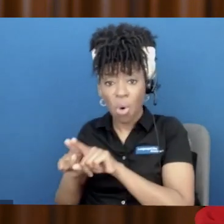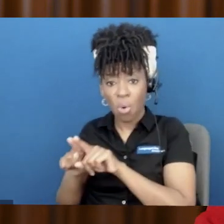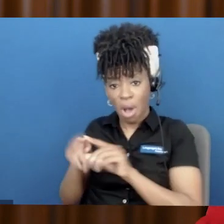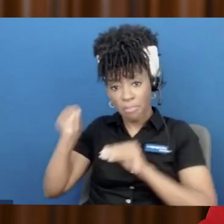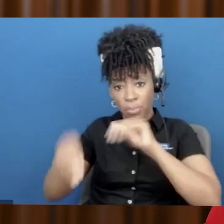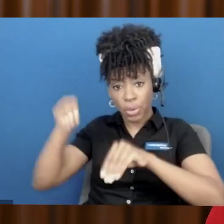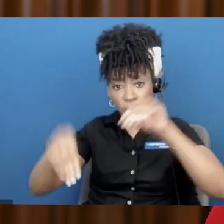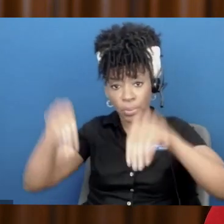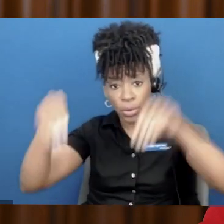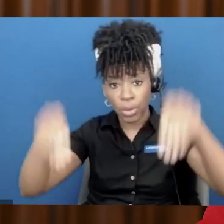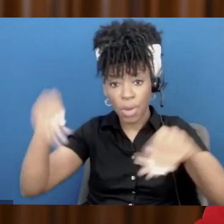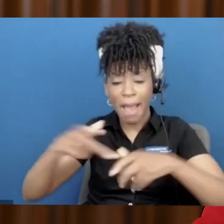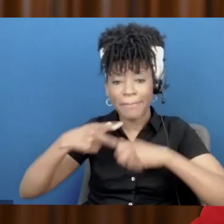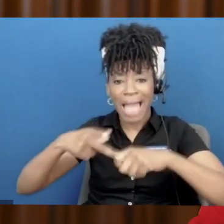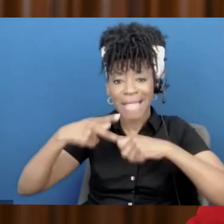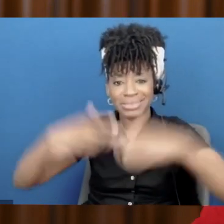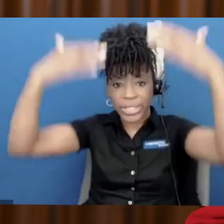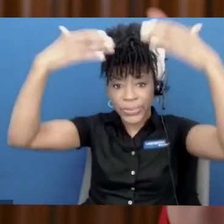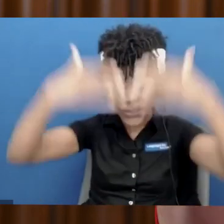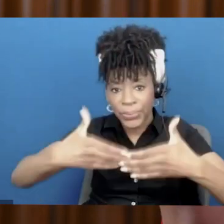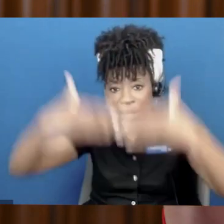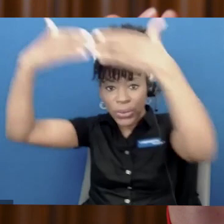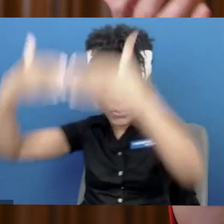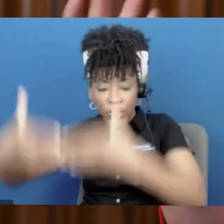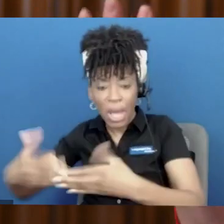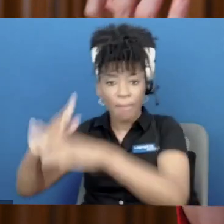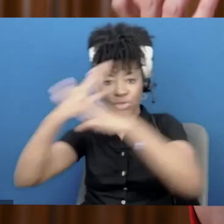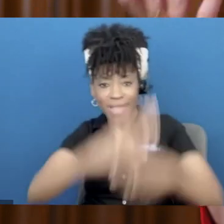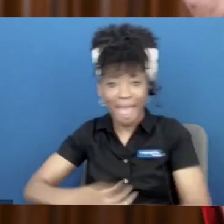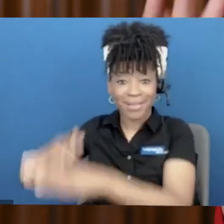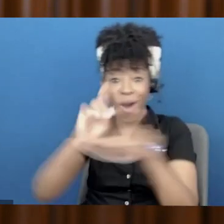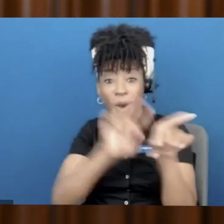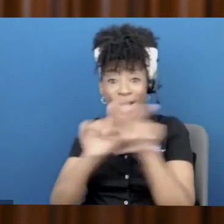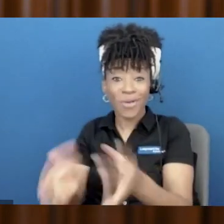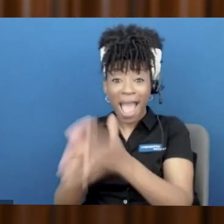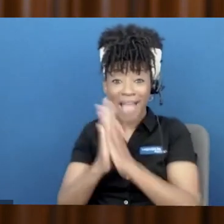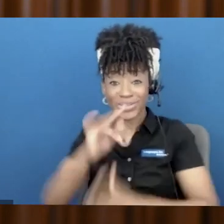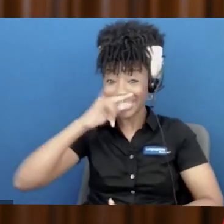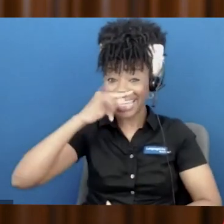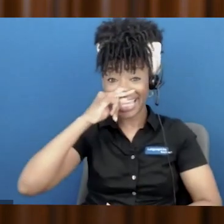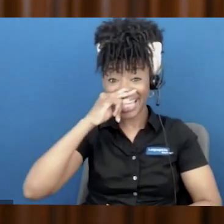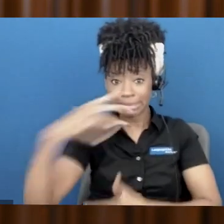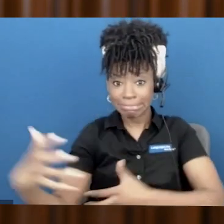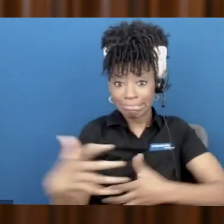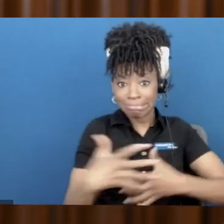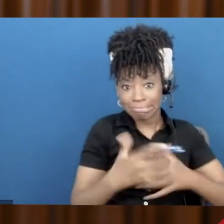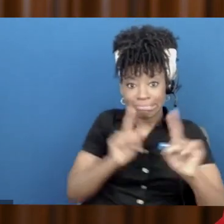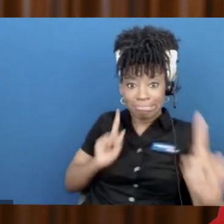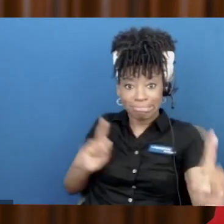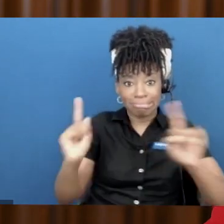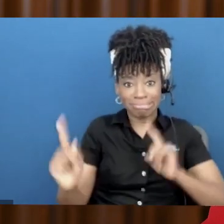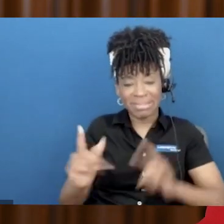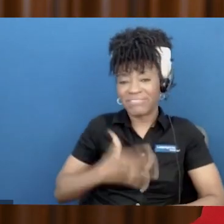workplaces with plexiglass barriers and more. We even asked you to keep your kids away from other kids, an almost impossible